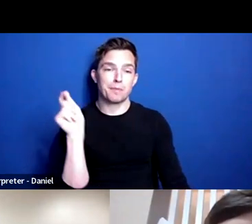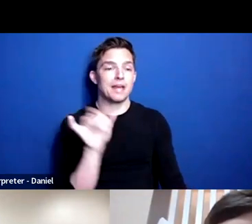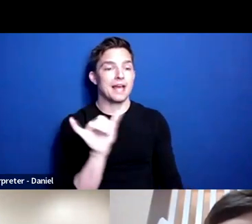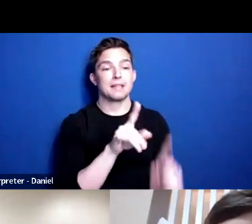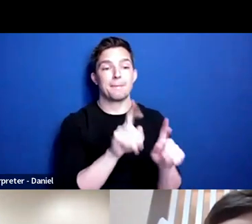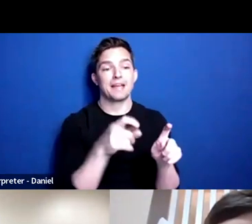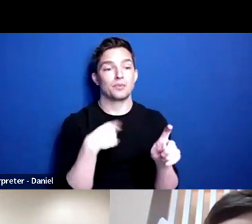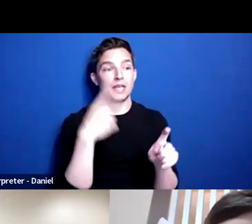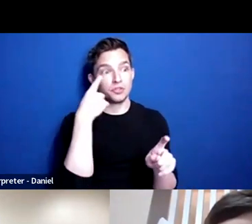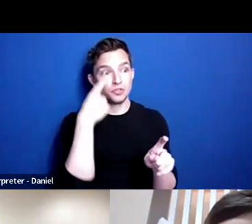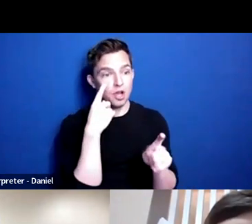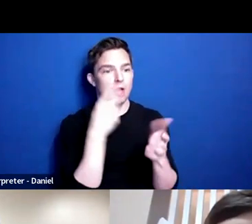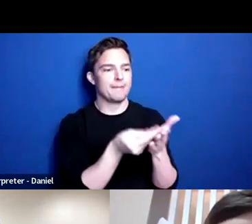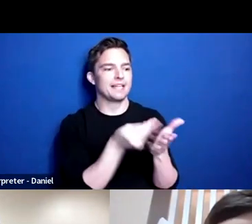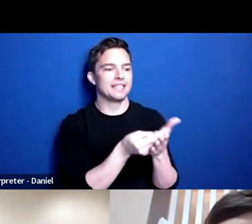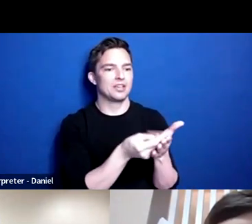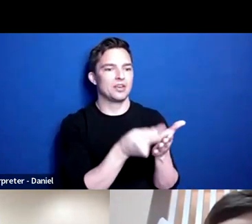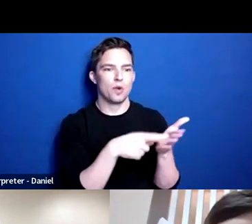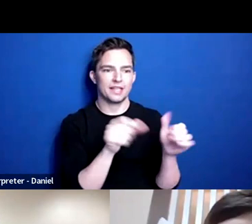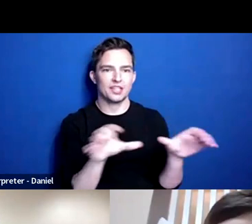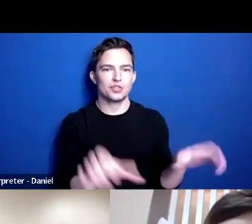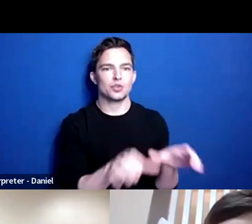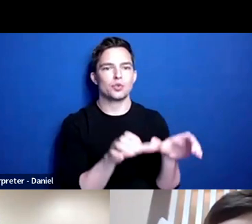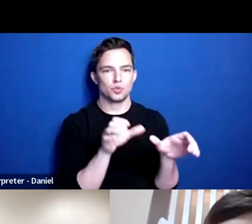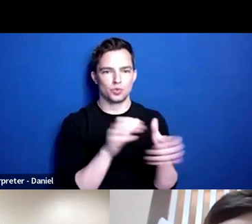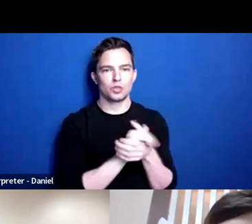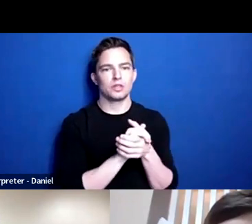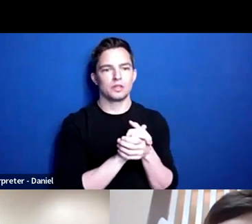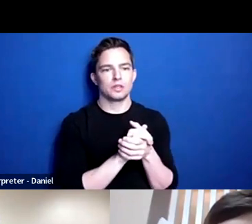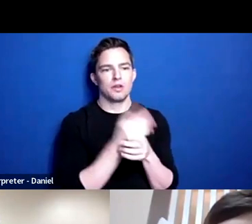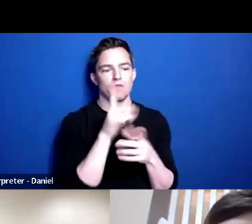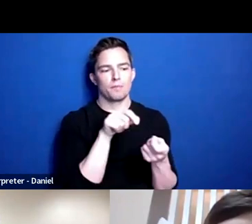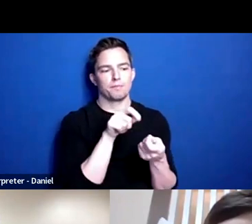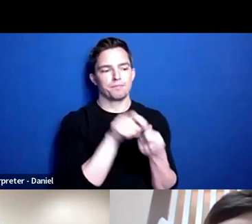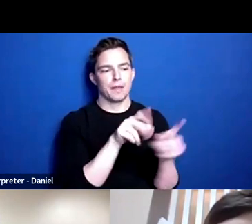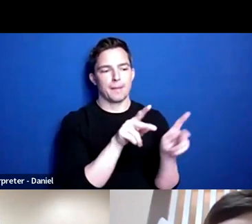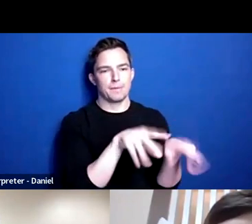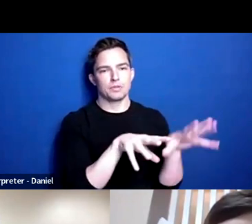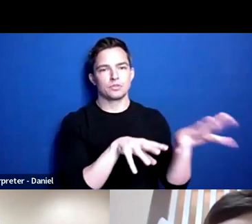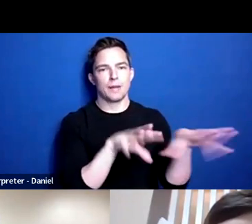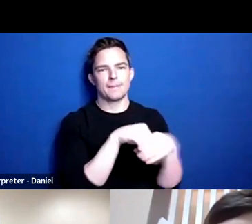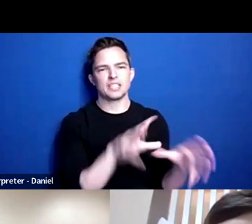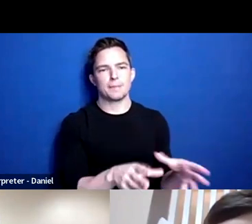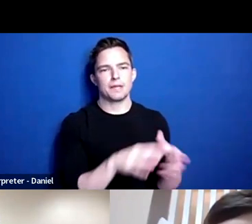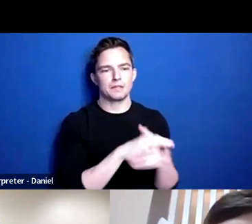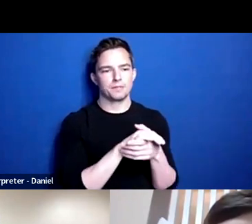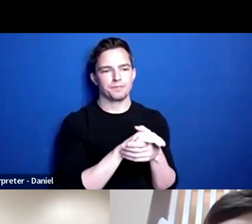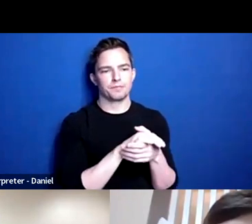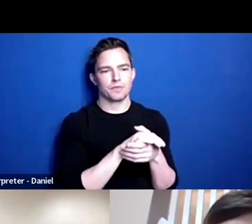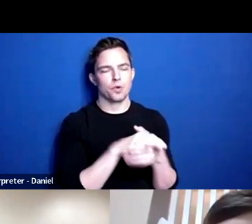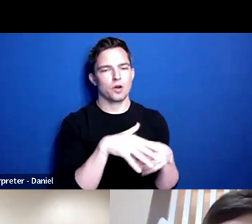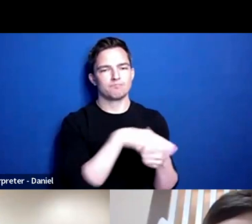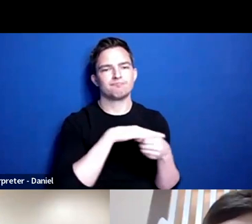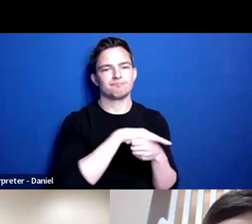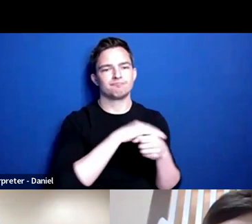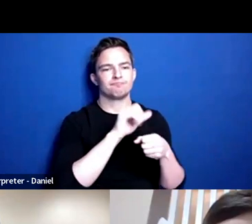what money like this can do for a participant, our small Harrisburg community,